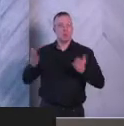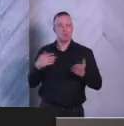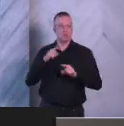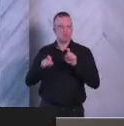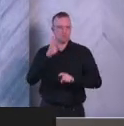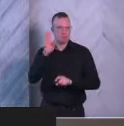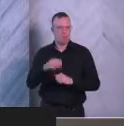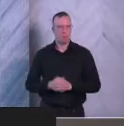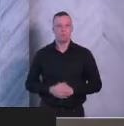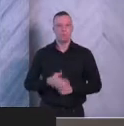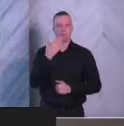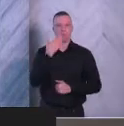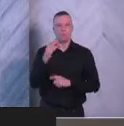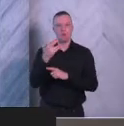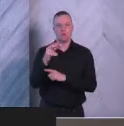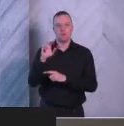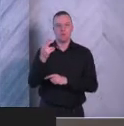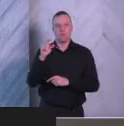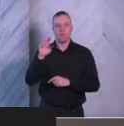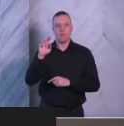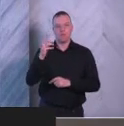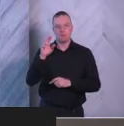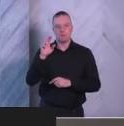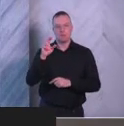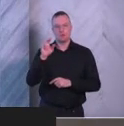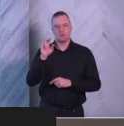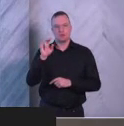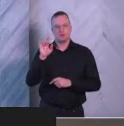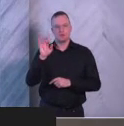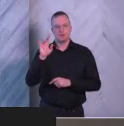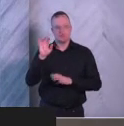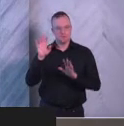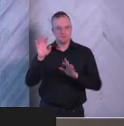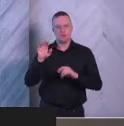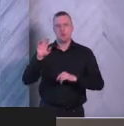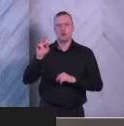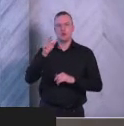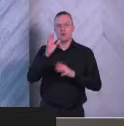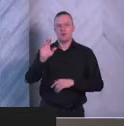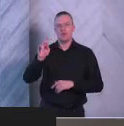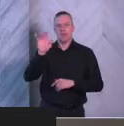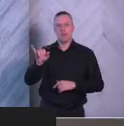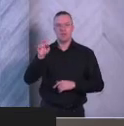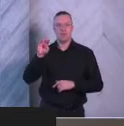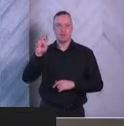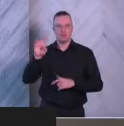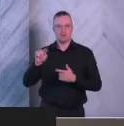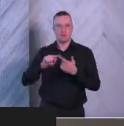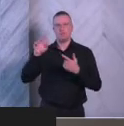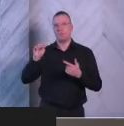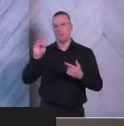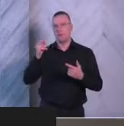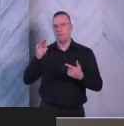Mr. Mohammed Sani, Program Coordinator at Kingston Immigration Partnership, and Grandmother Kathy Brandt of the Mohawk Haudenosaunee Six